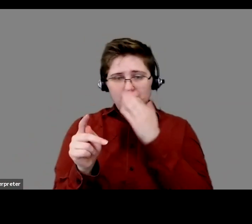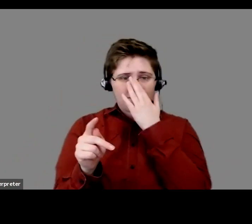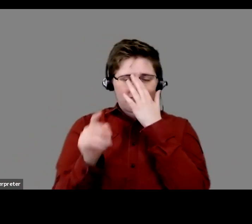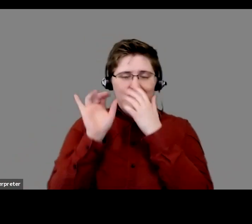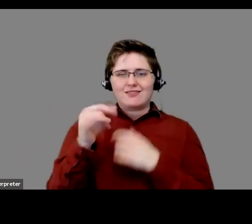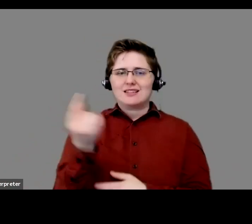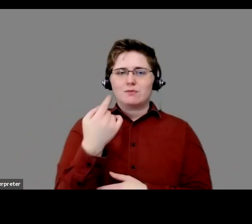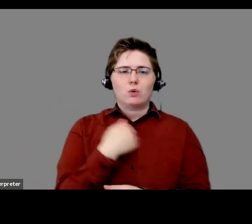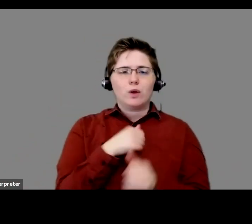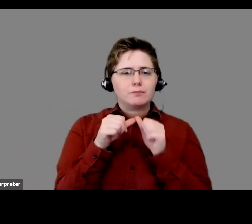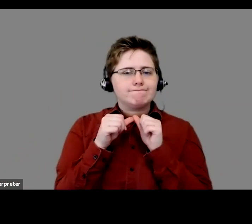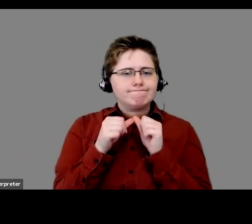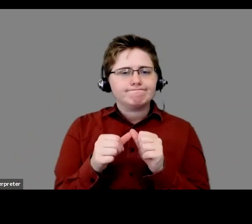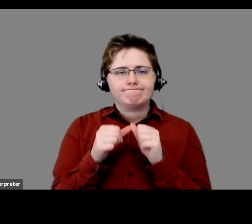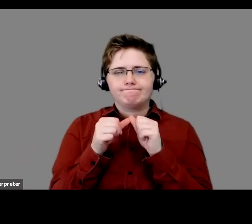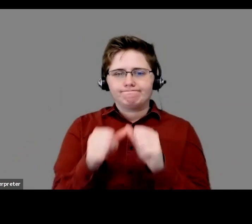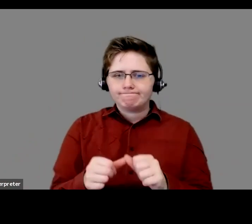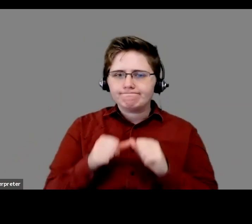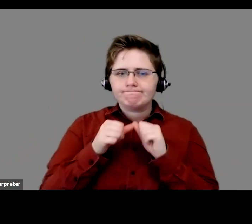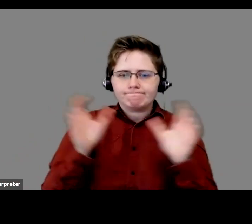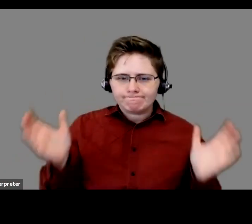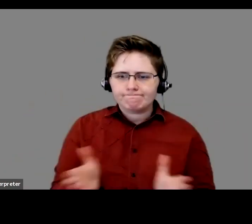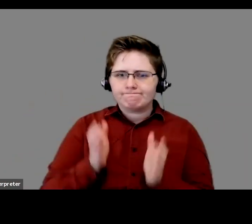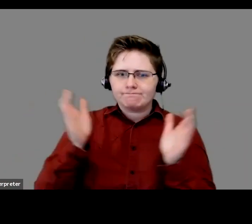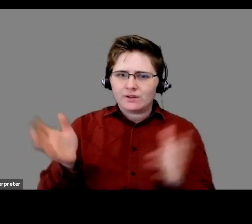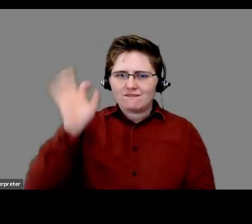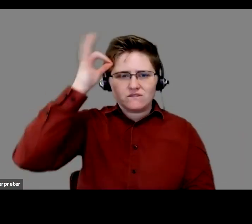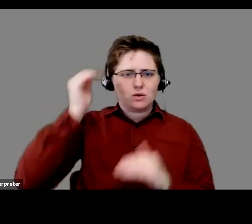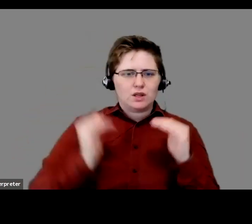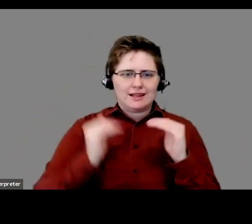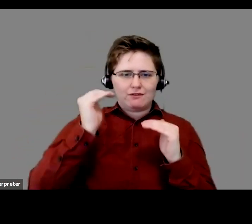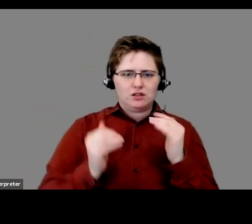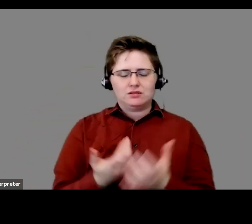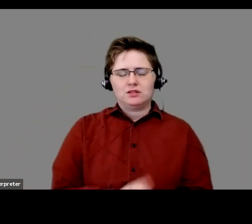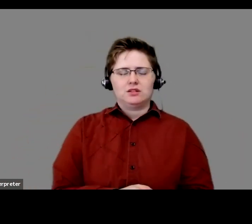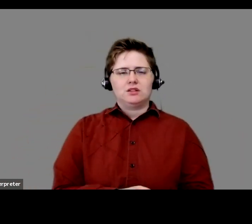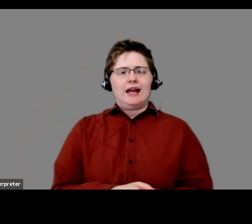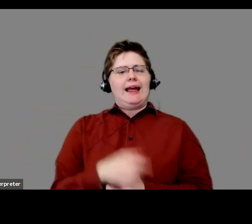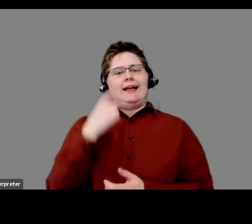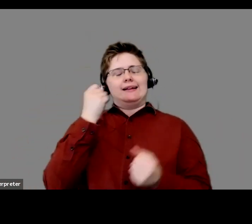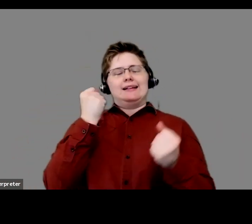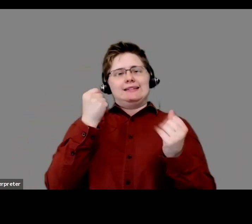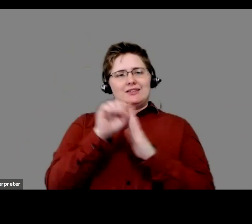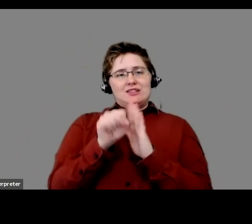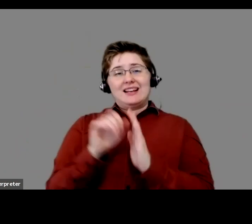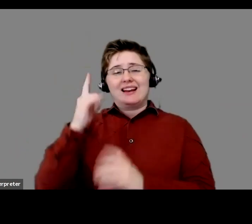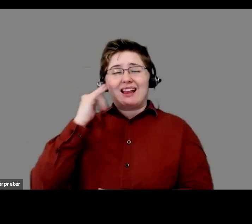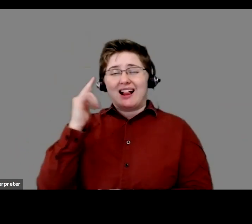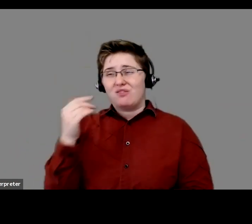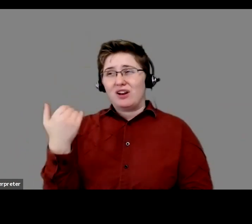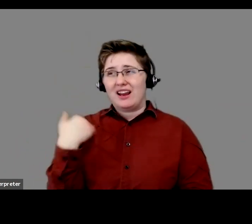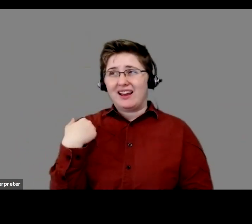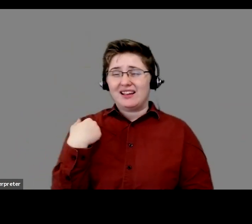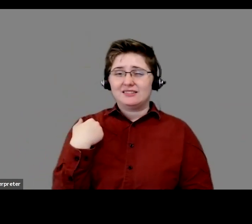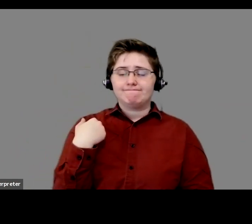are continually pushing for on the federal level. I think a lot of states, California kind of had a